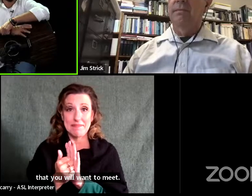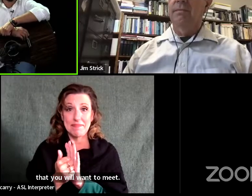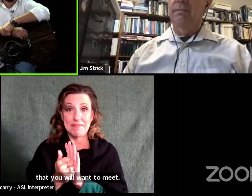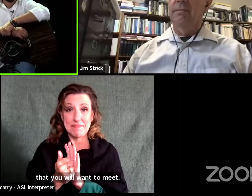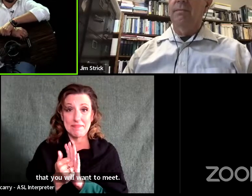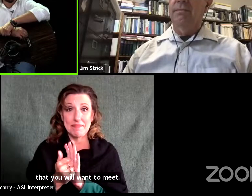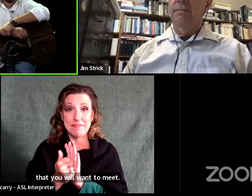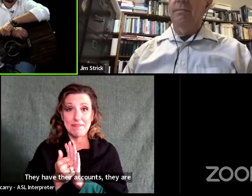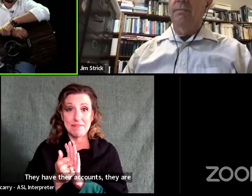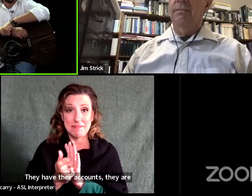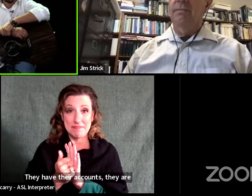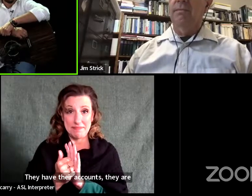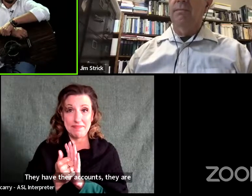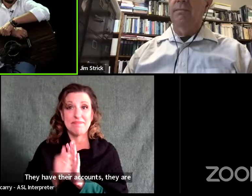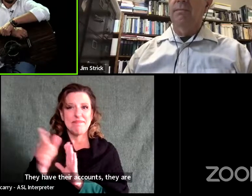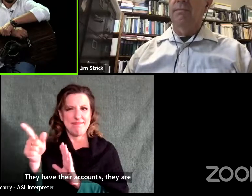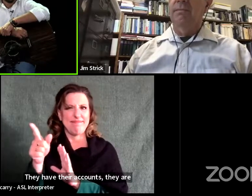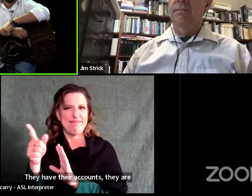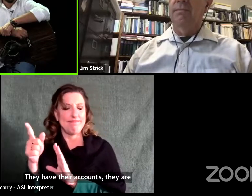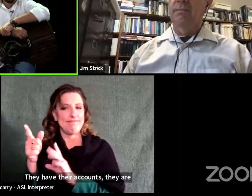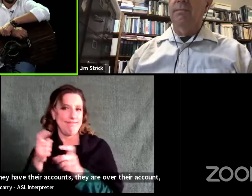are over their accounts.